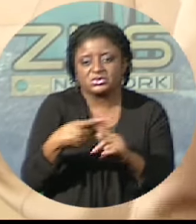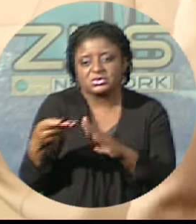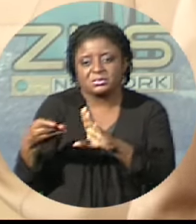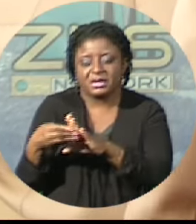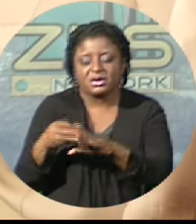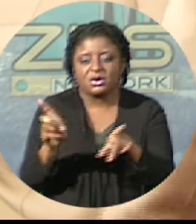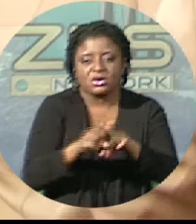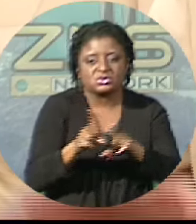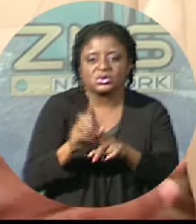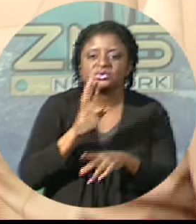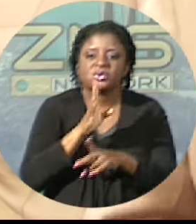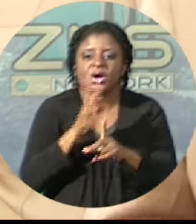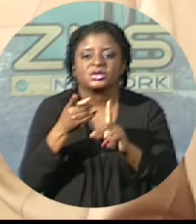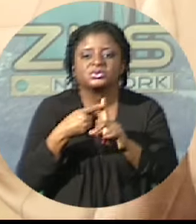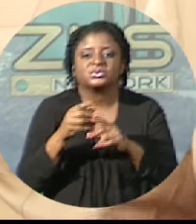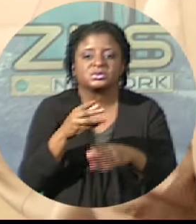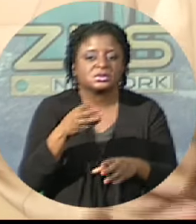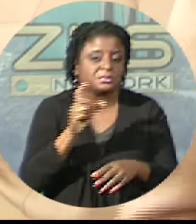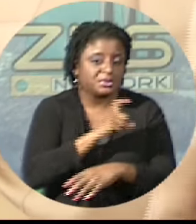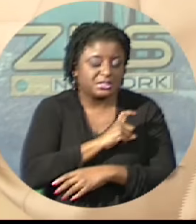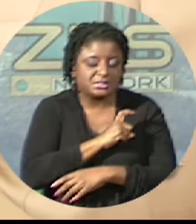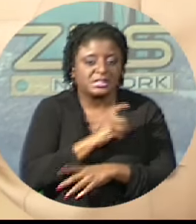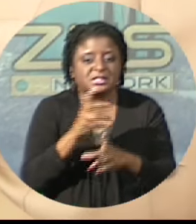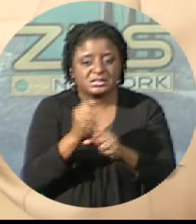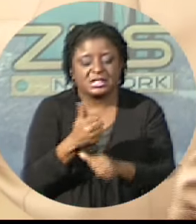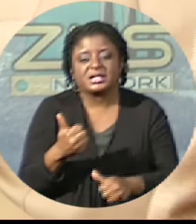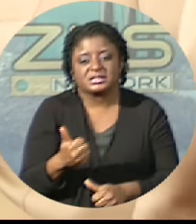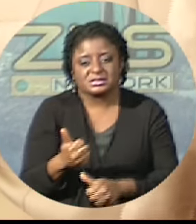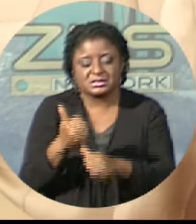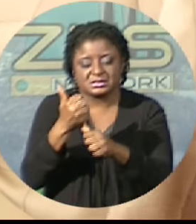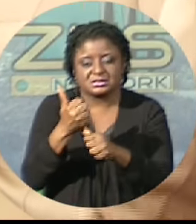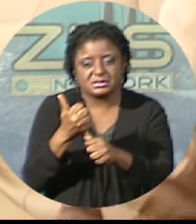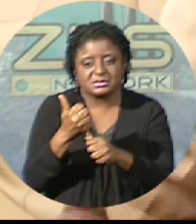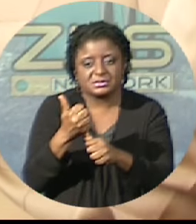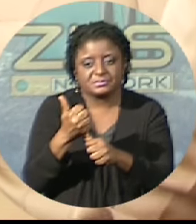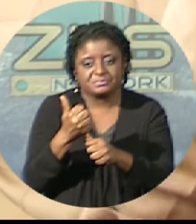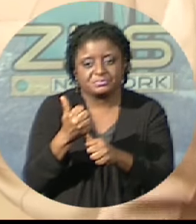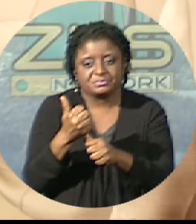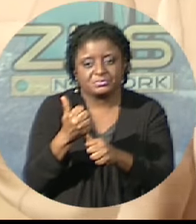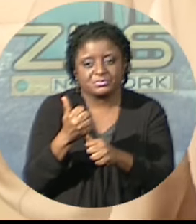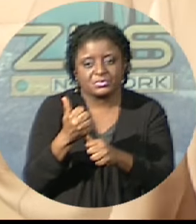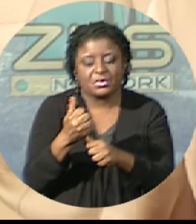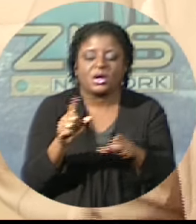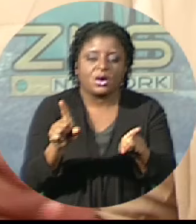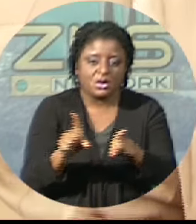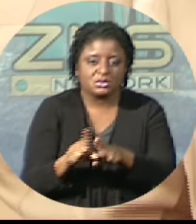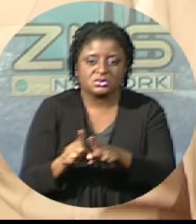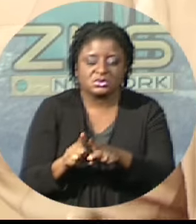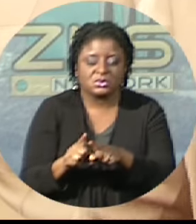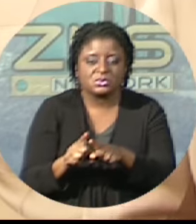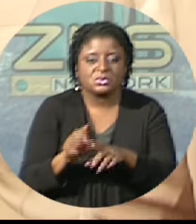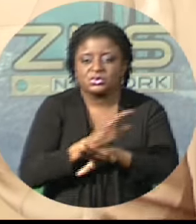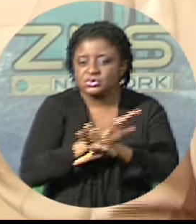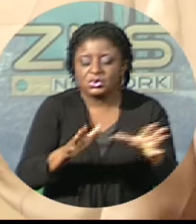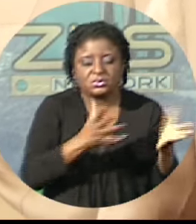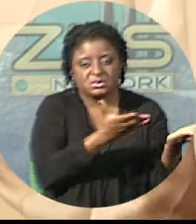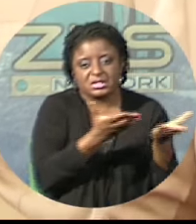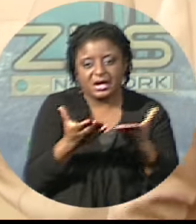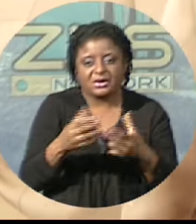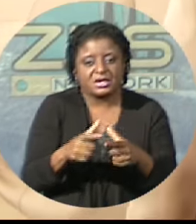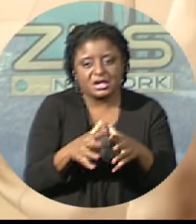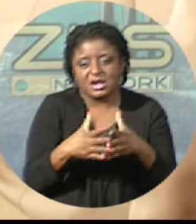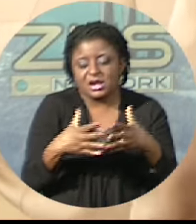to the police to get assistance with escort duties, as the case may be. We also say the business person, do not carry large sums of